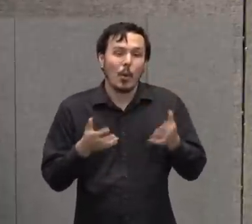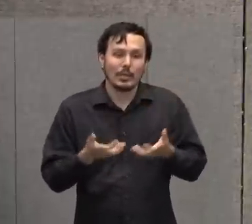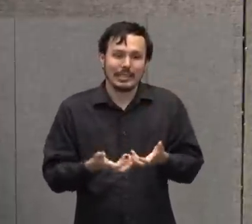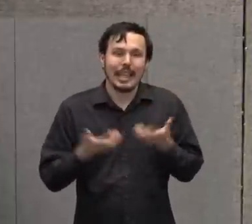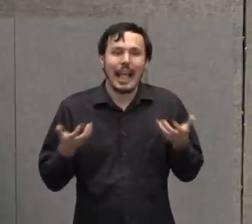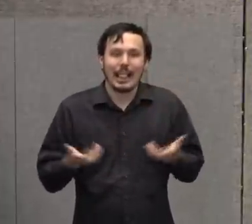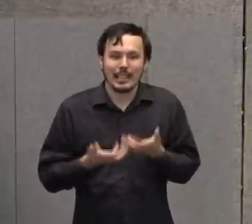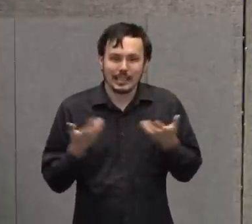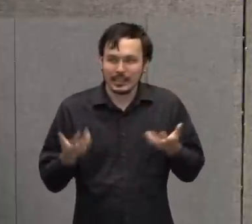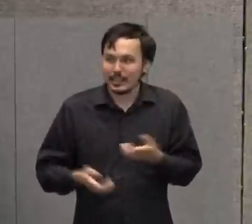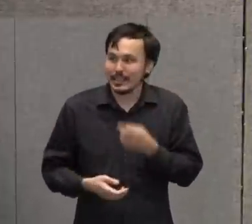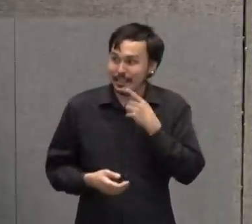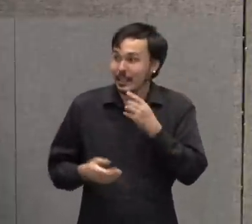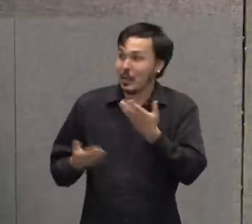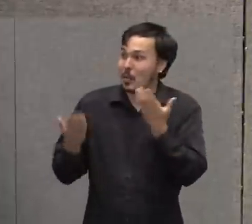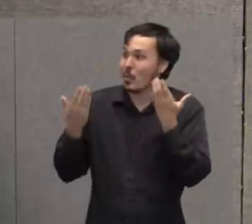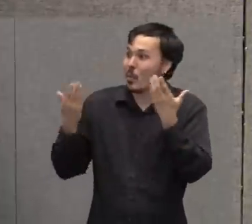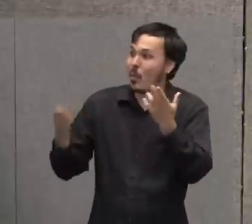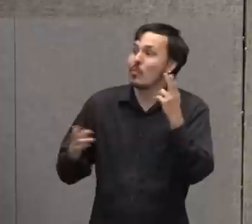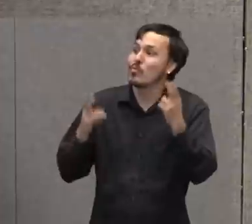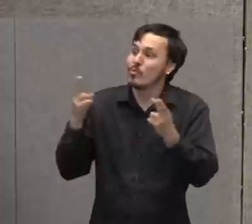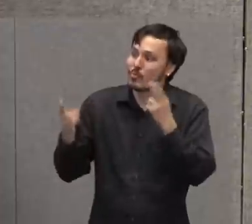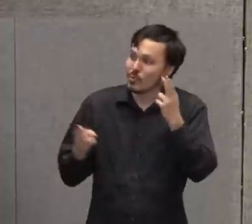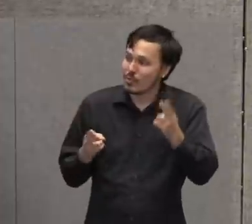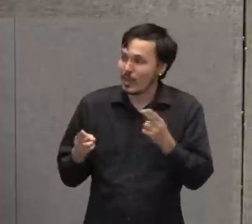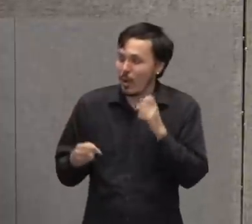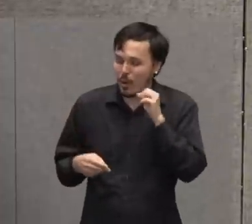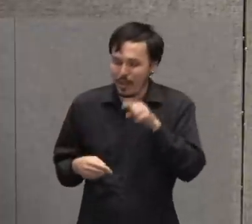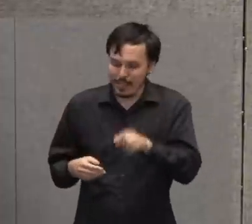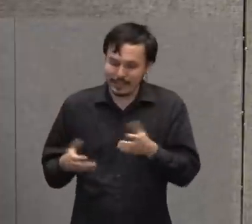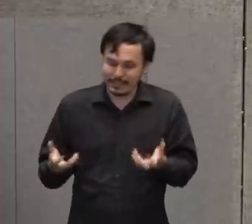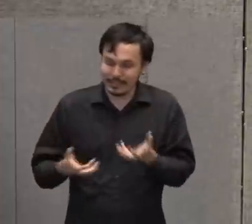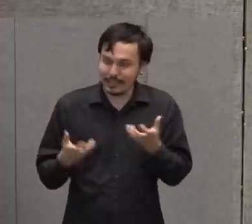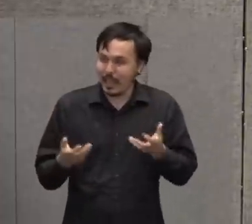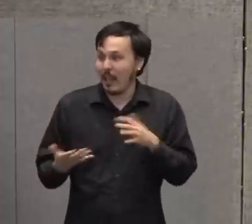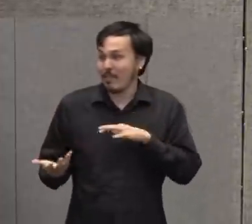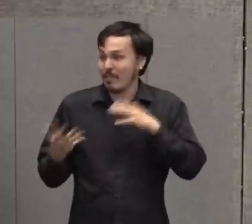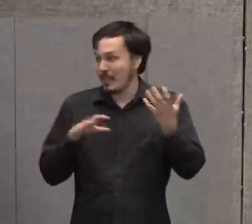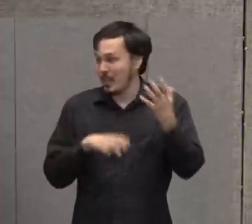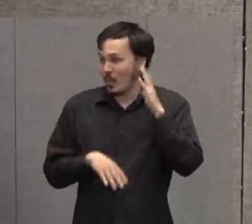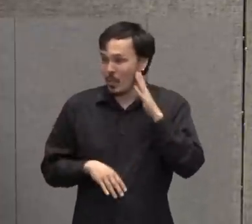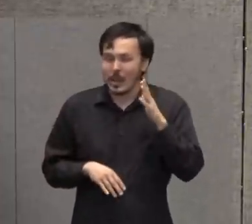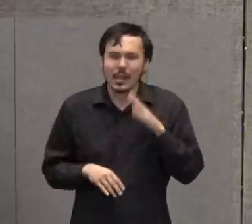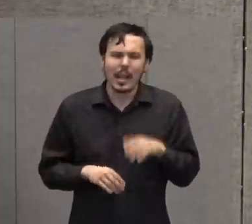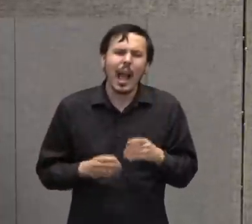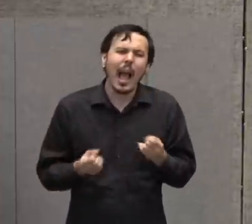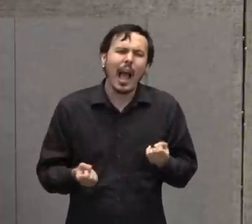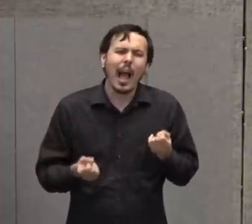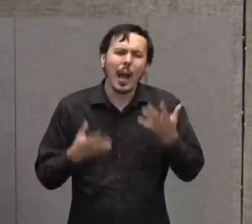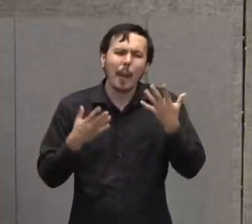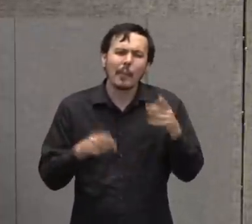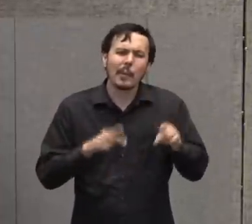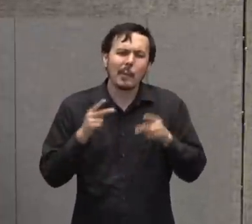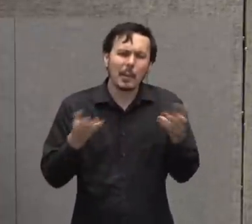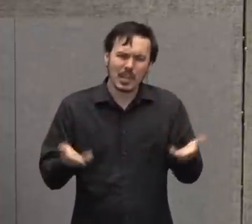be really tossed." So let's see, how many people are here, do you think? Do you